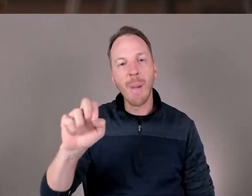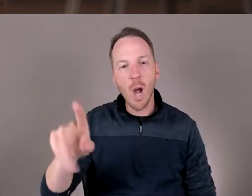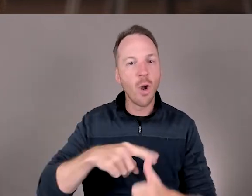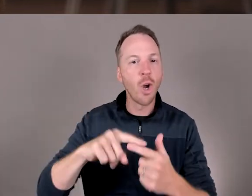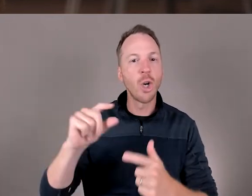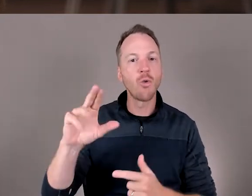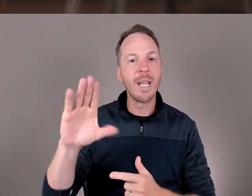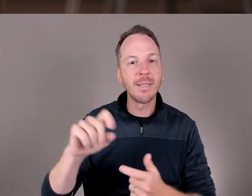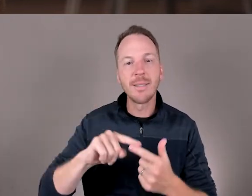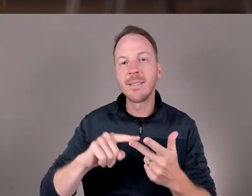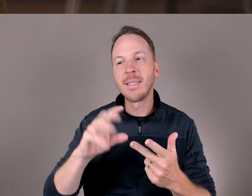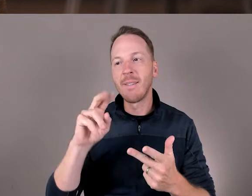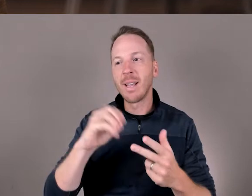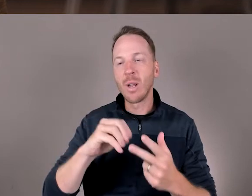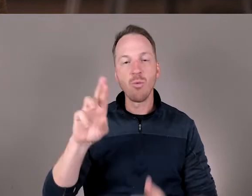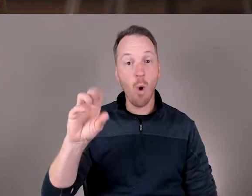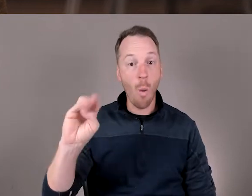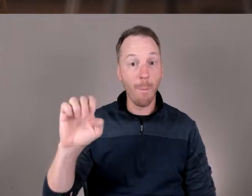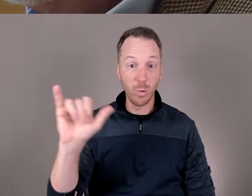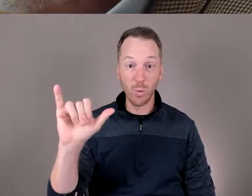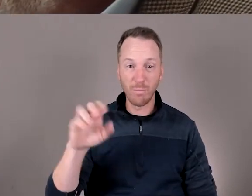Greece, and even to Rome.